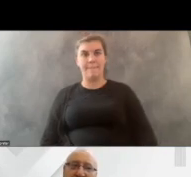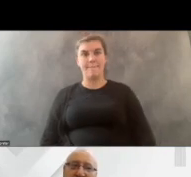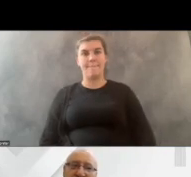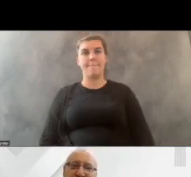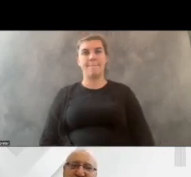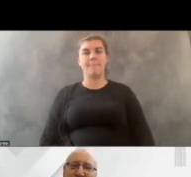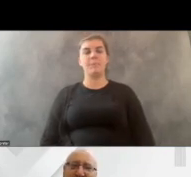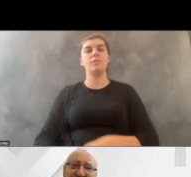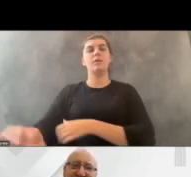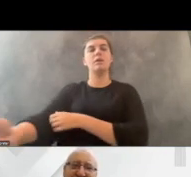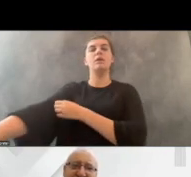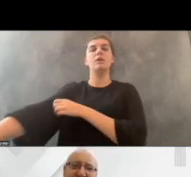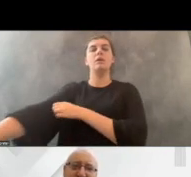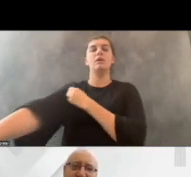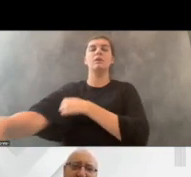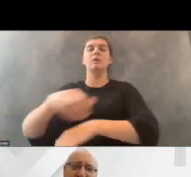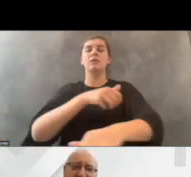100